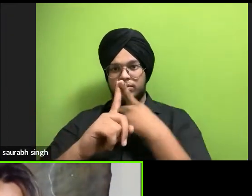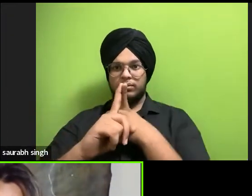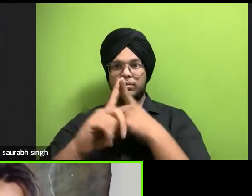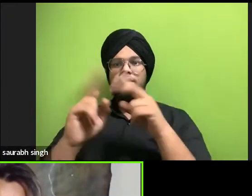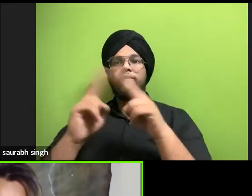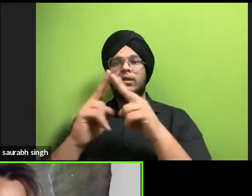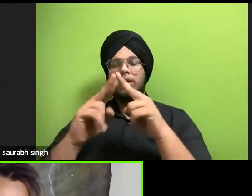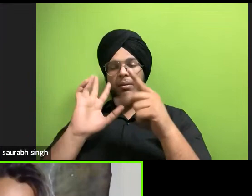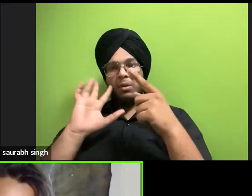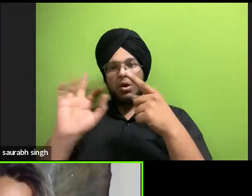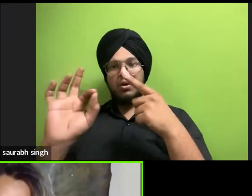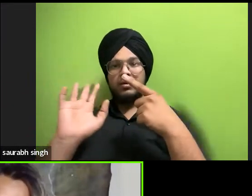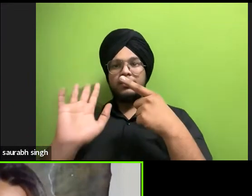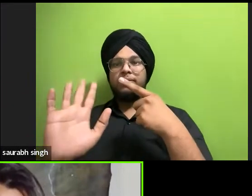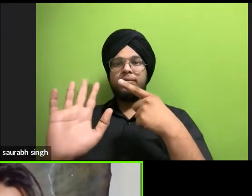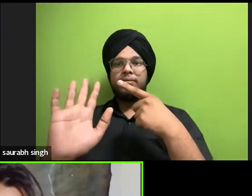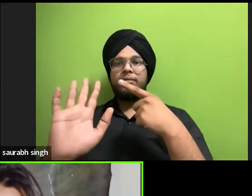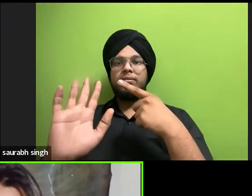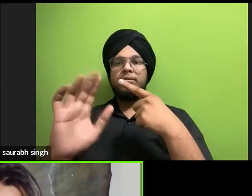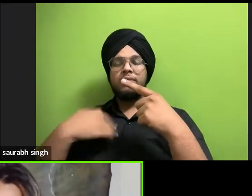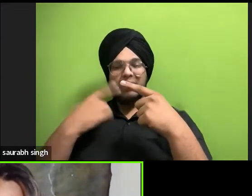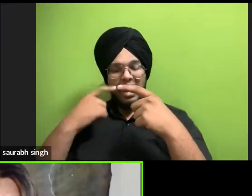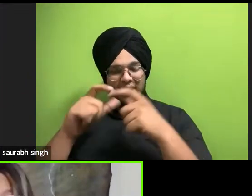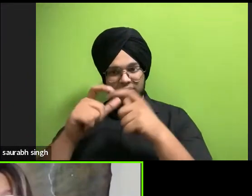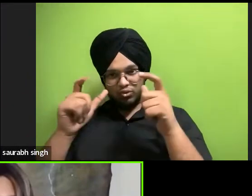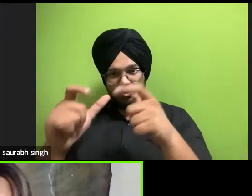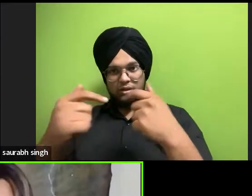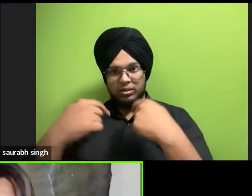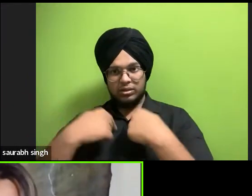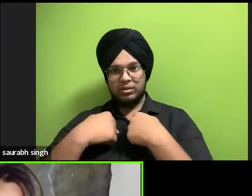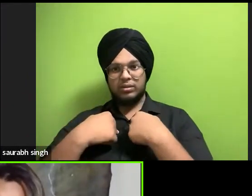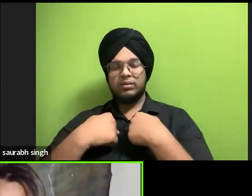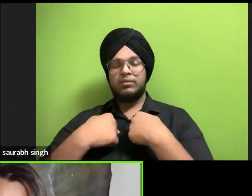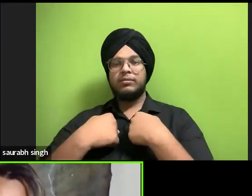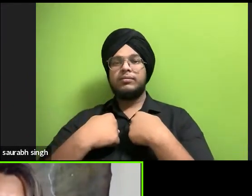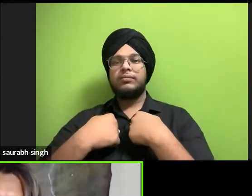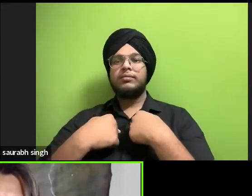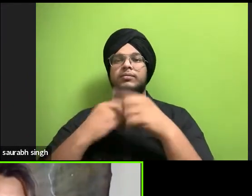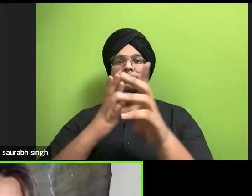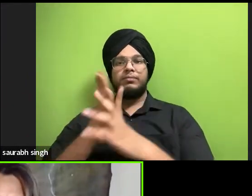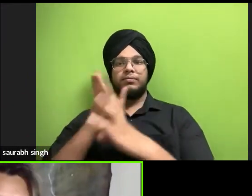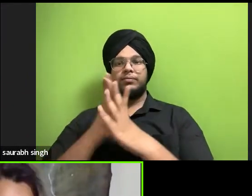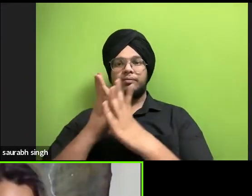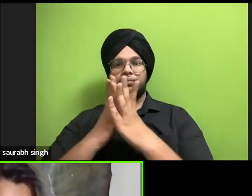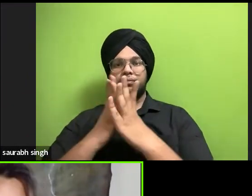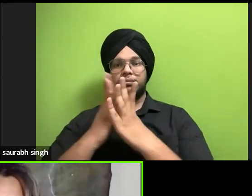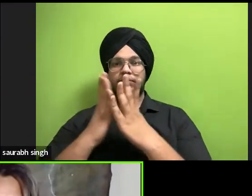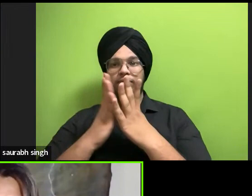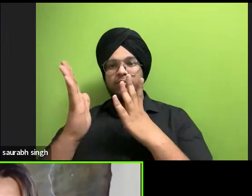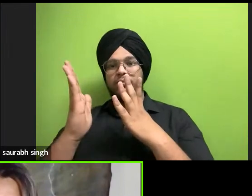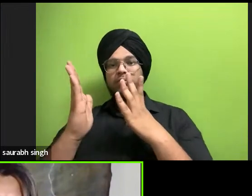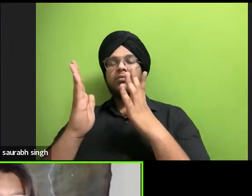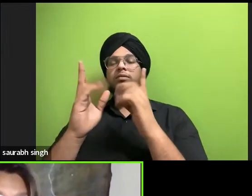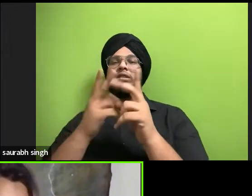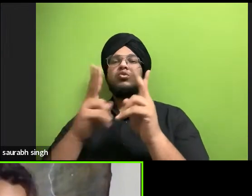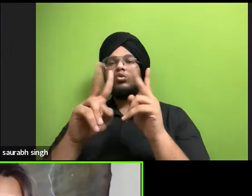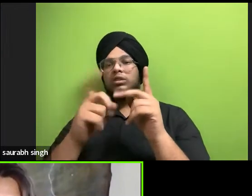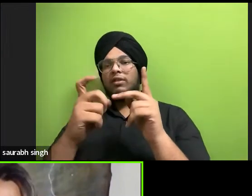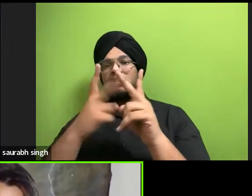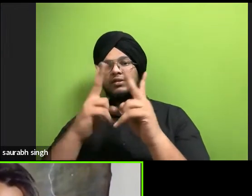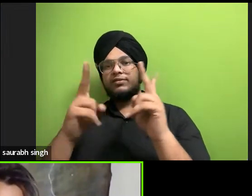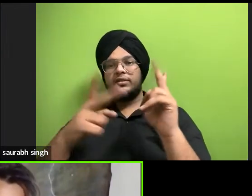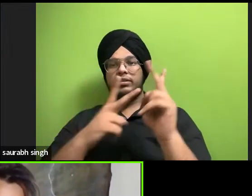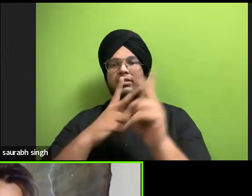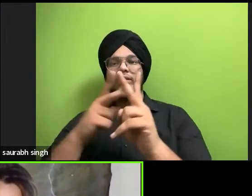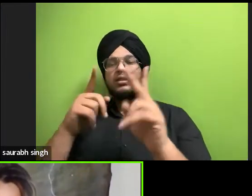very important. As an institution, we embody diversity. There are 27 different nationalities inside